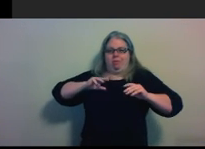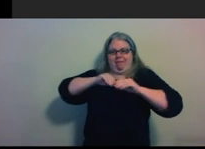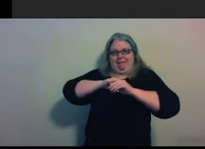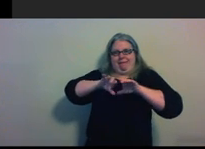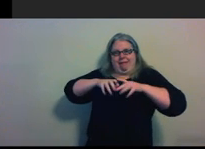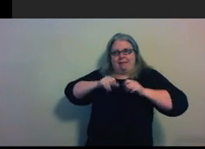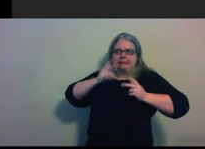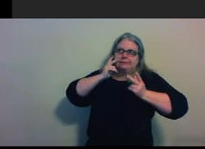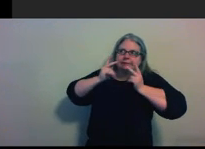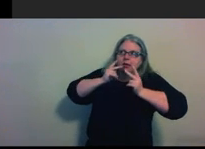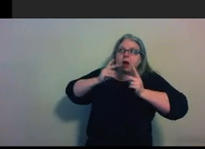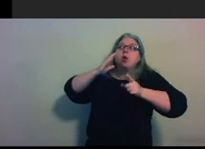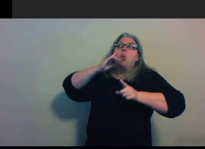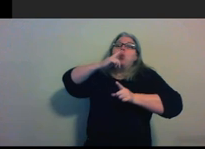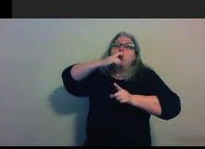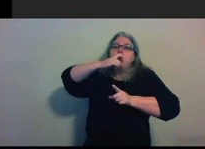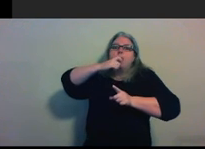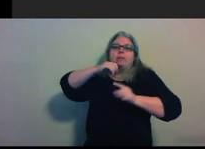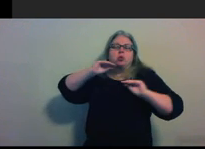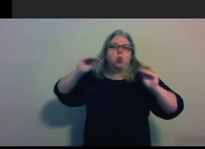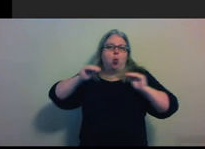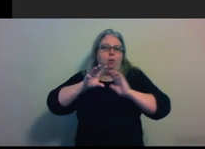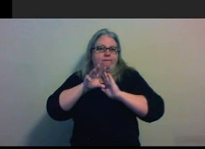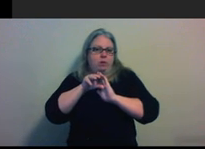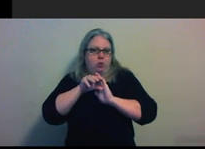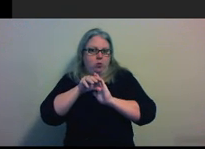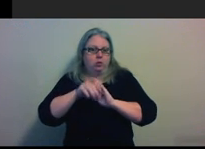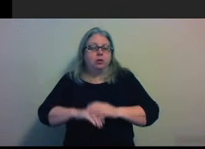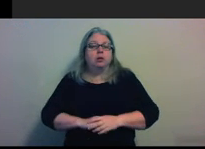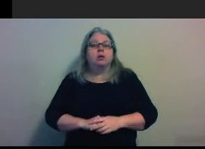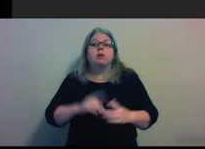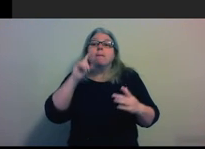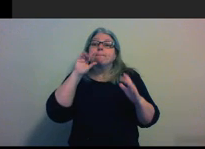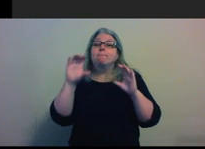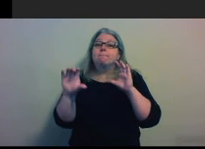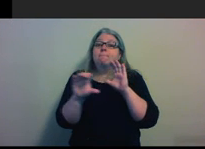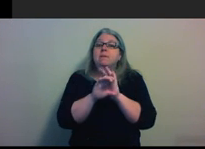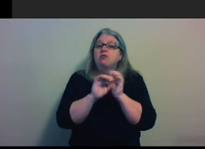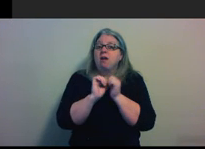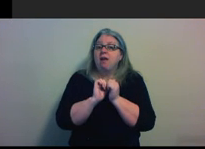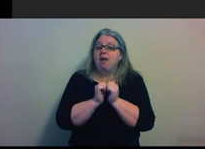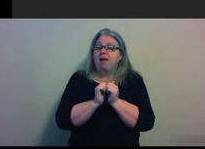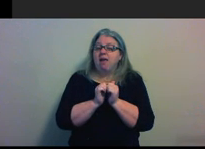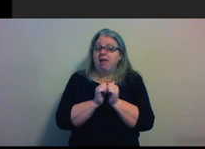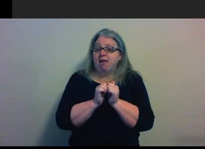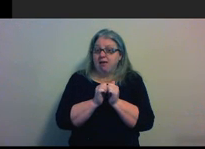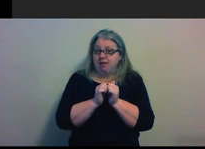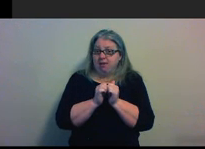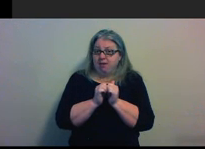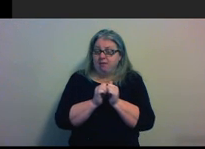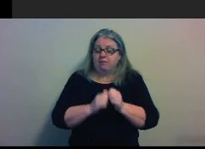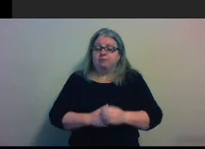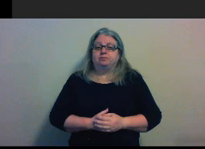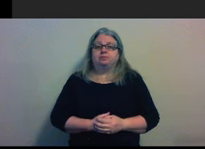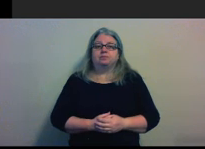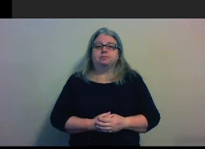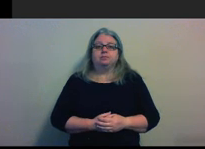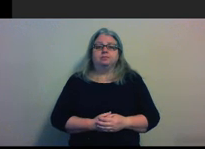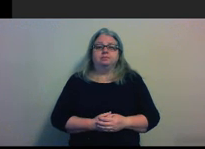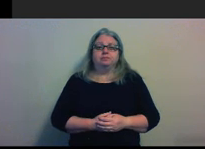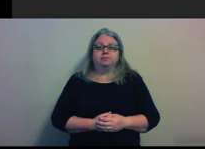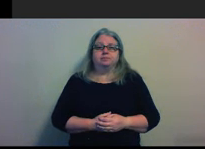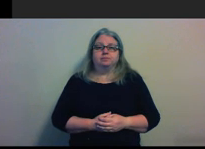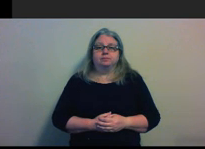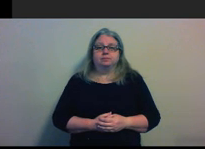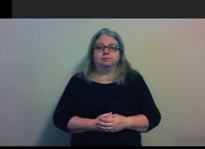on screen even though your video is not on. To get a picture into your profile over here in Blackboard Collaborate,